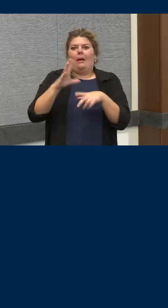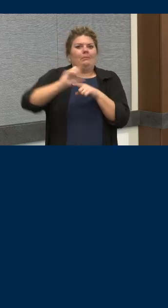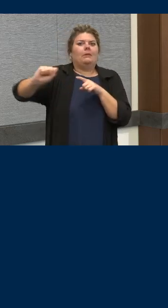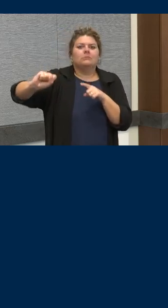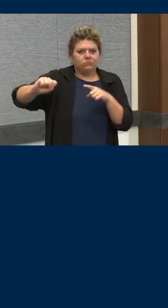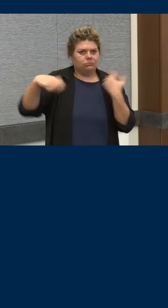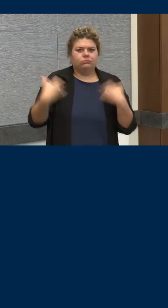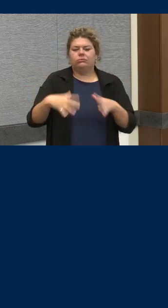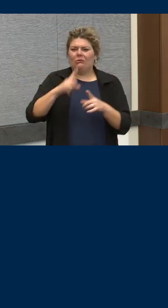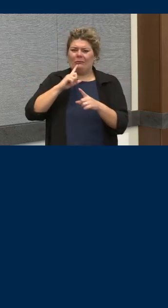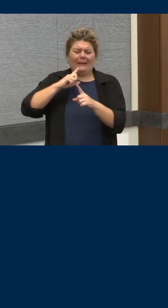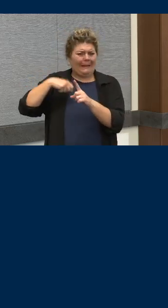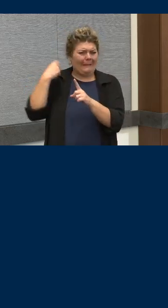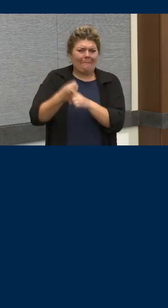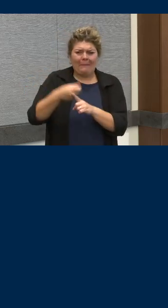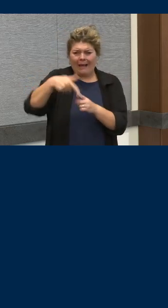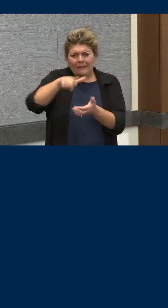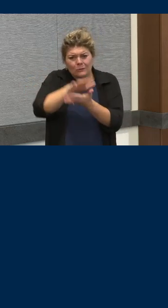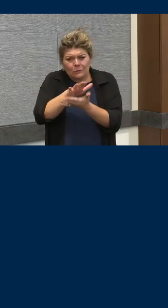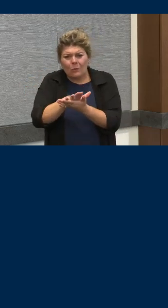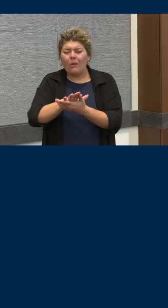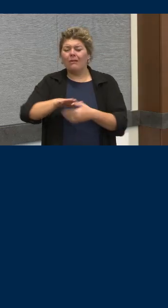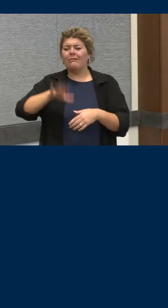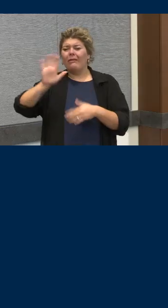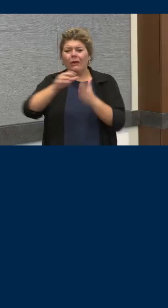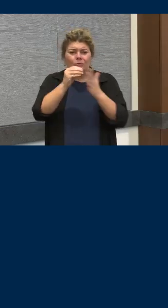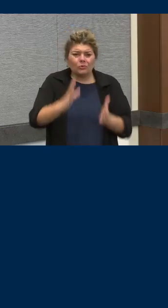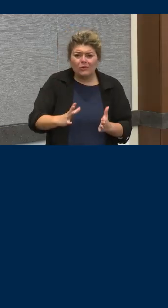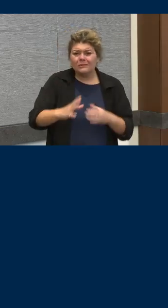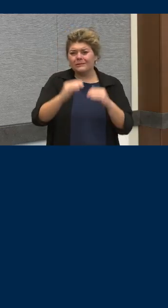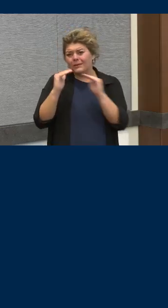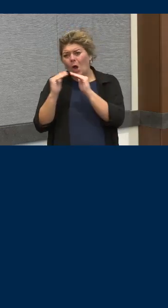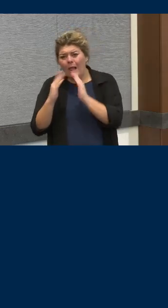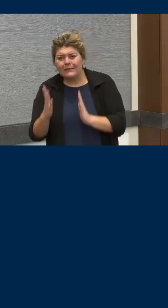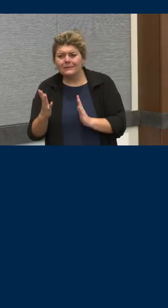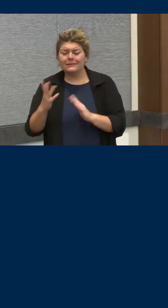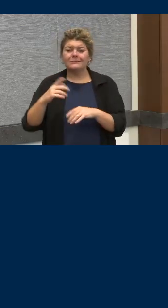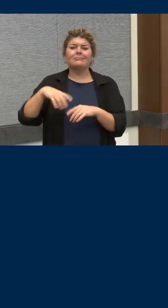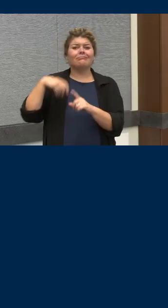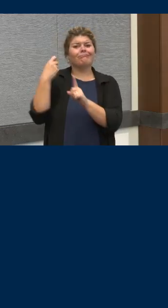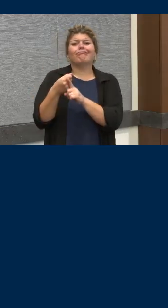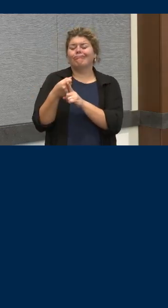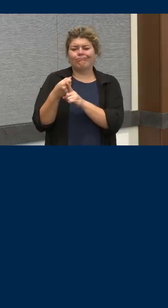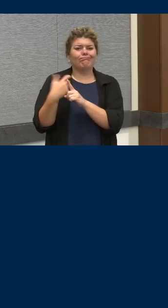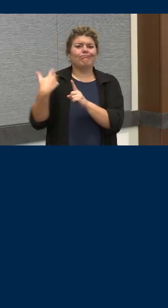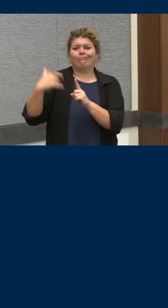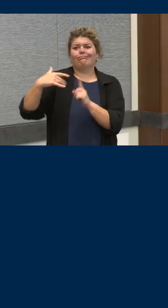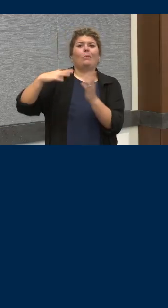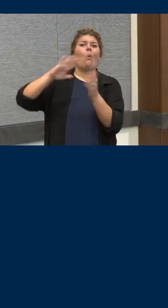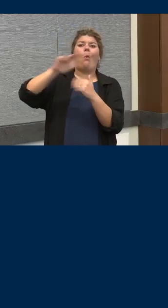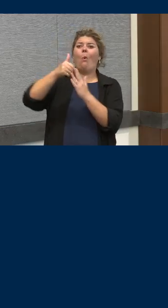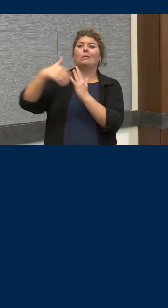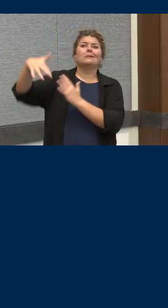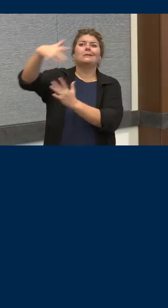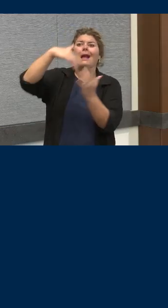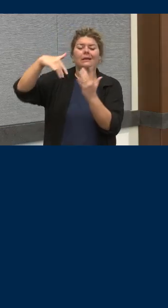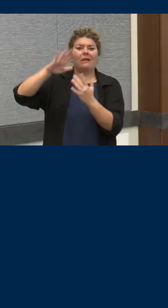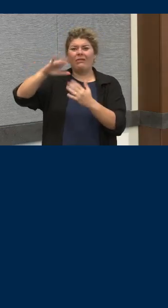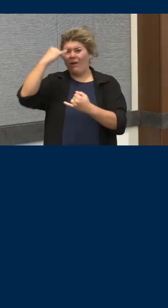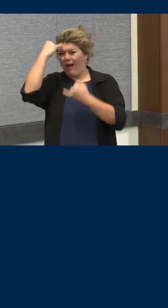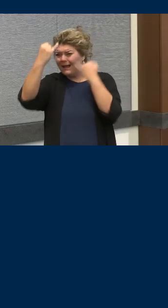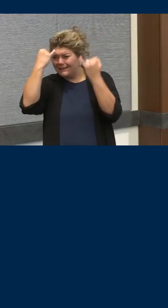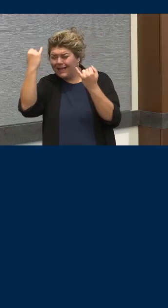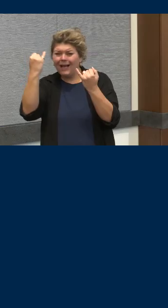our institution, on their students, colleagues, and society at large. They've launched ideas,